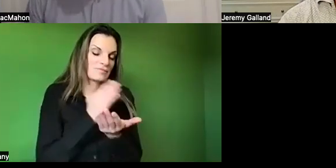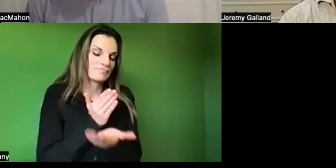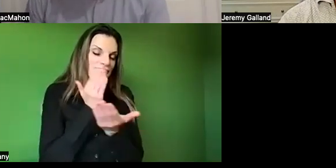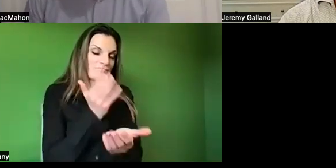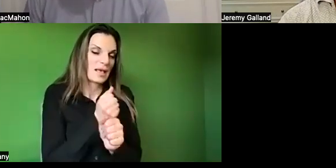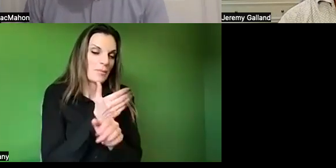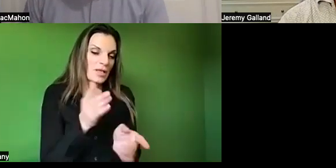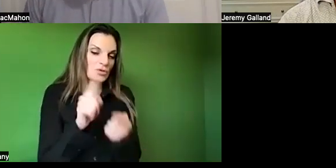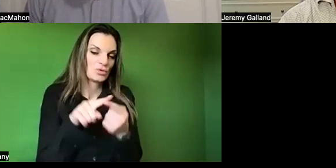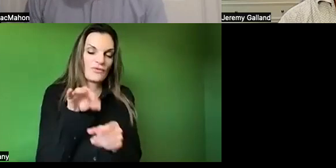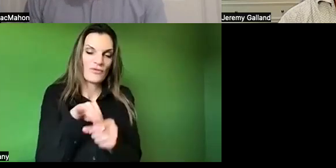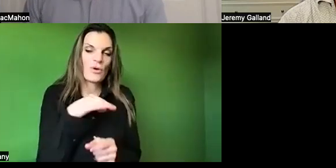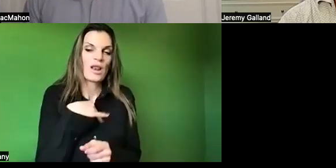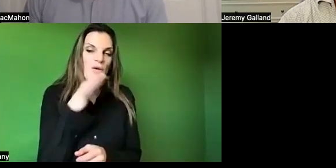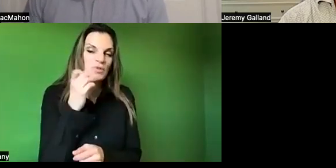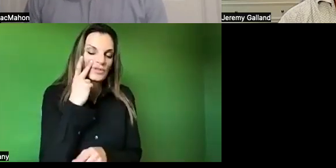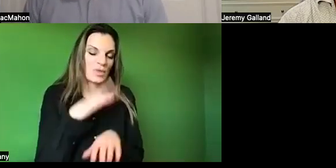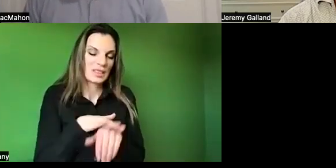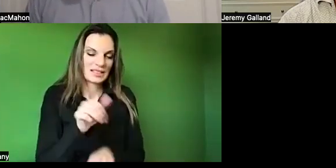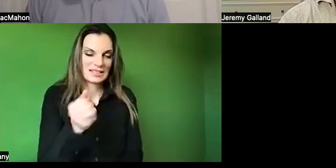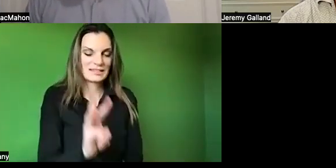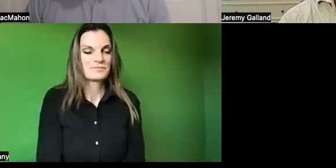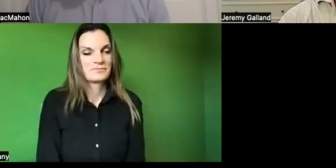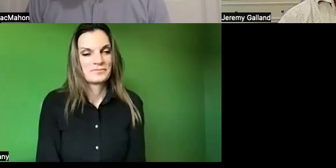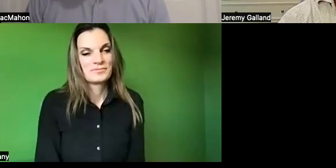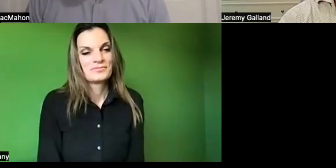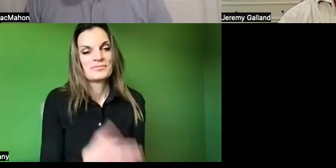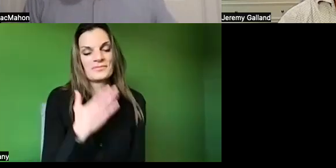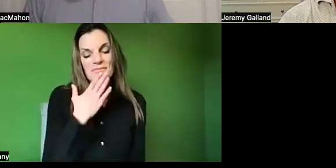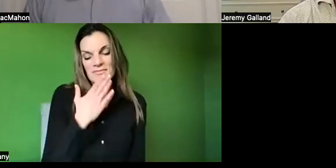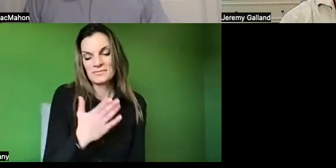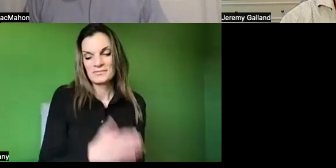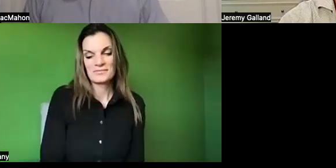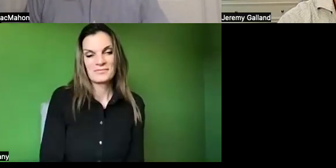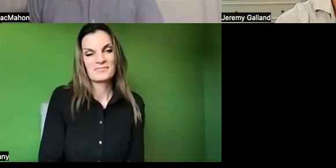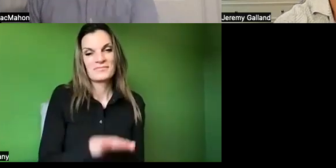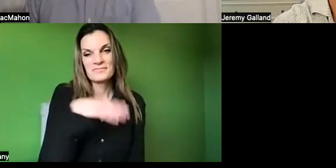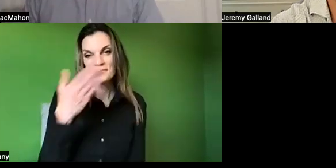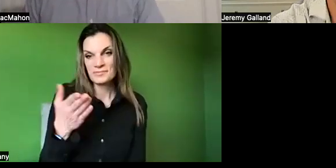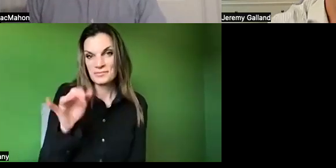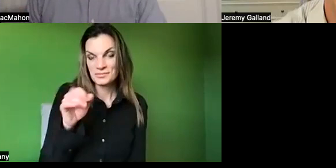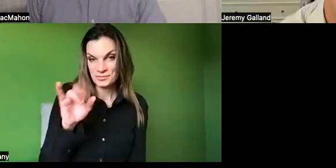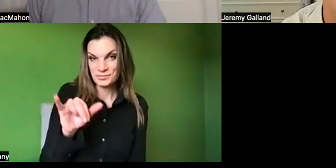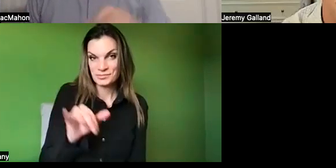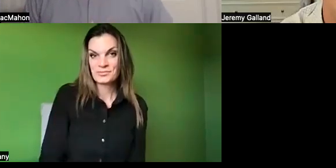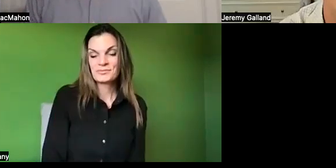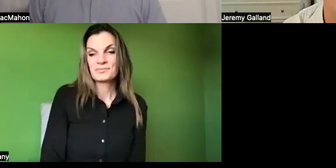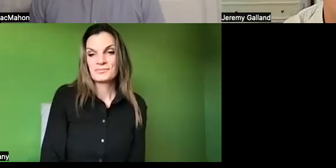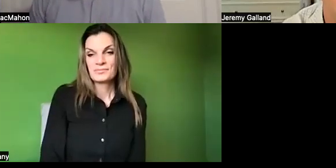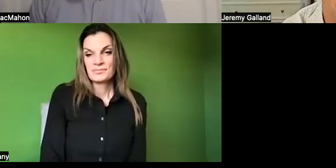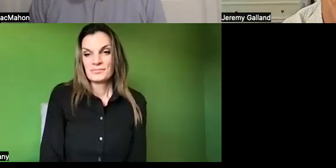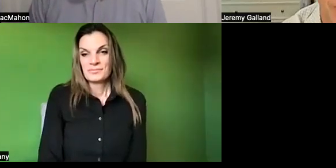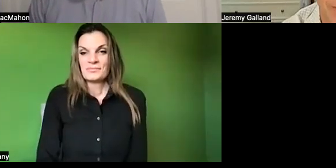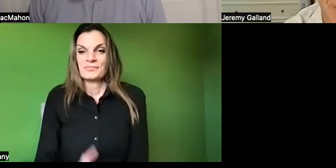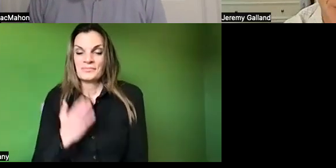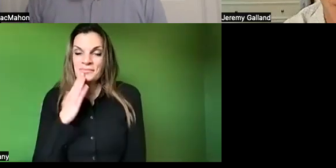plan to vote, and I will see you on the 16th. Thank you very much. Jeremy. Thank you, John. Thank you to the